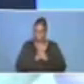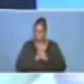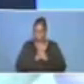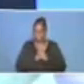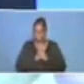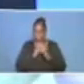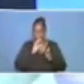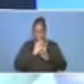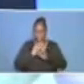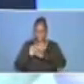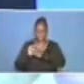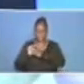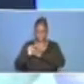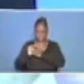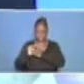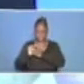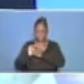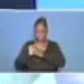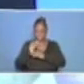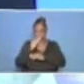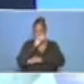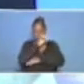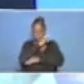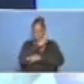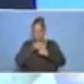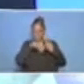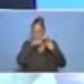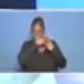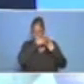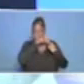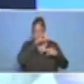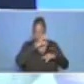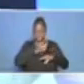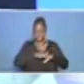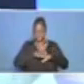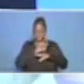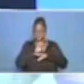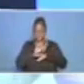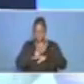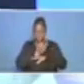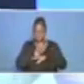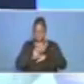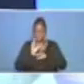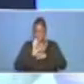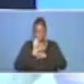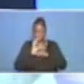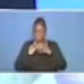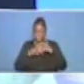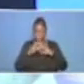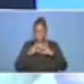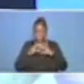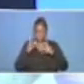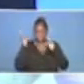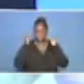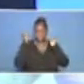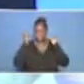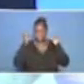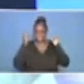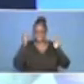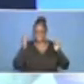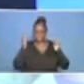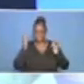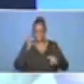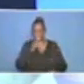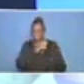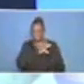A leading resort on Exuma holding fast to a key initiative aimed at bolstering the tourism product. Carla